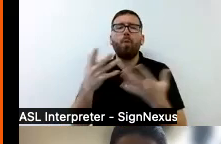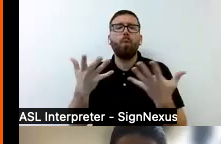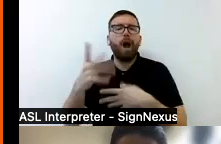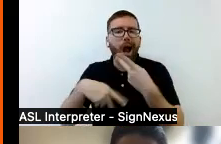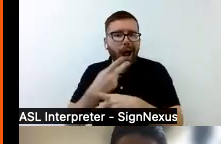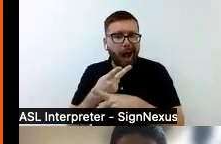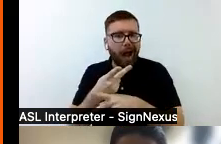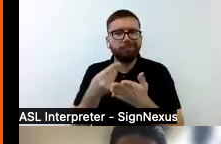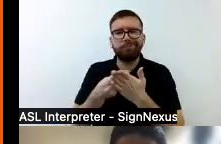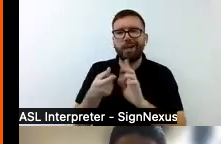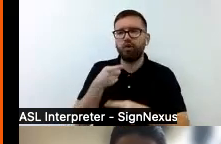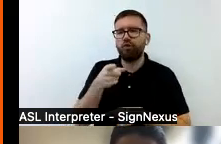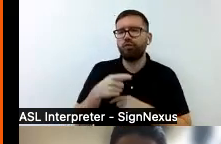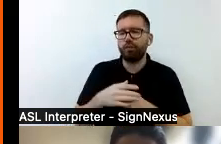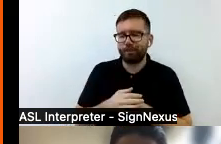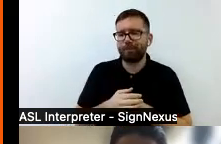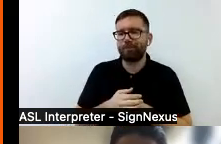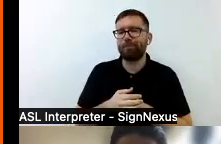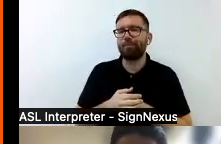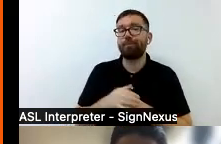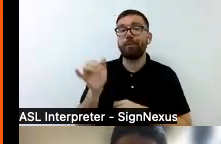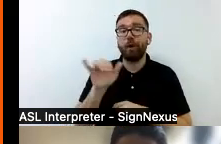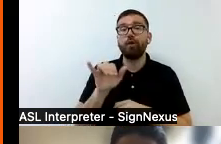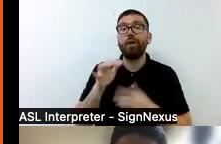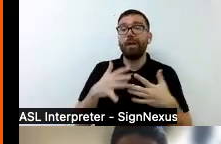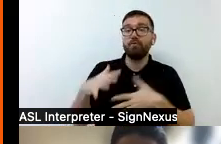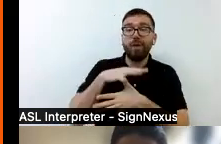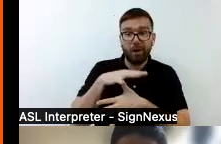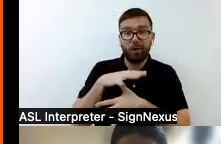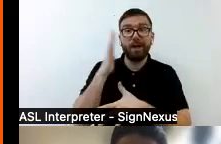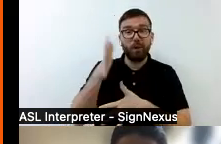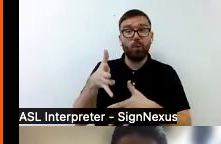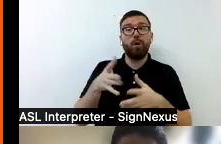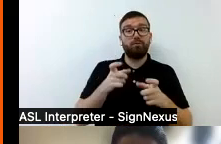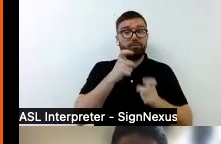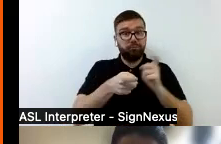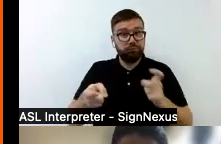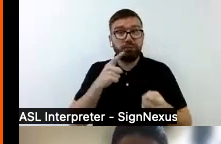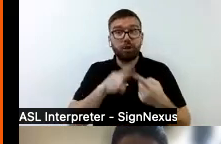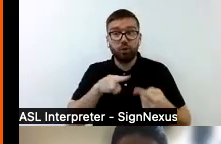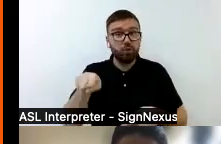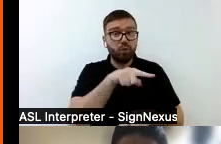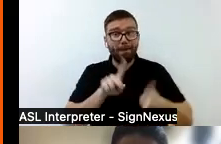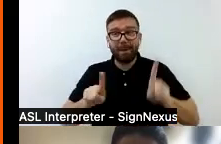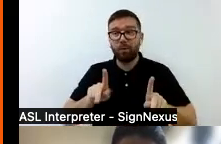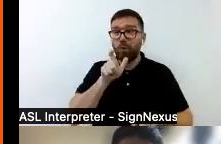because in the priority and grantee selection will be given to those that have not received any relief funding.